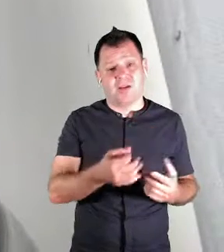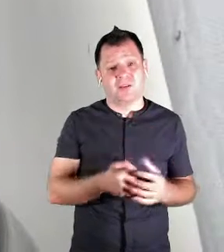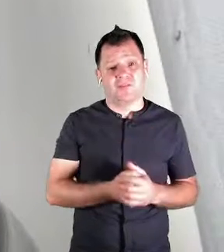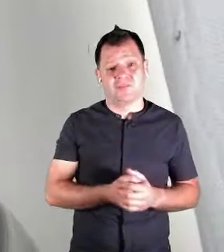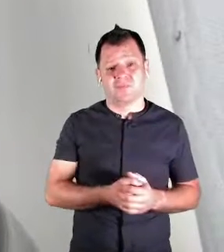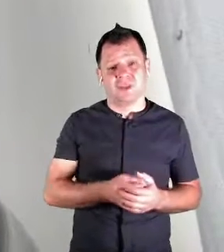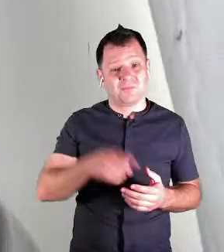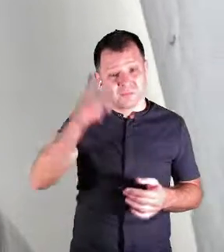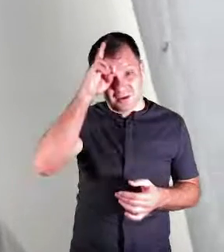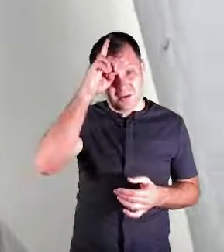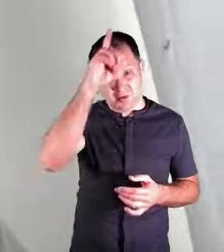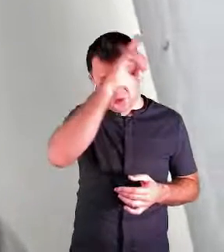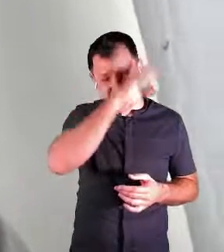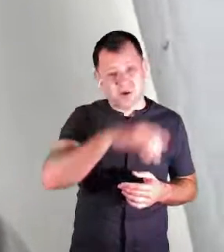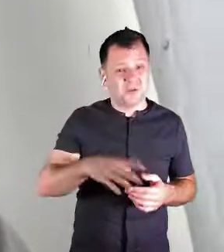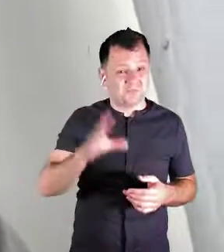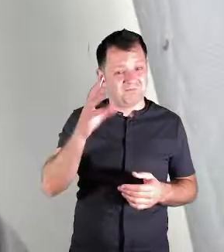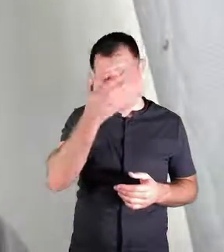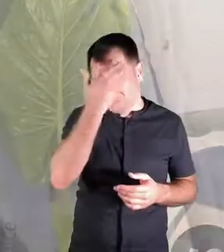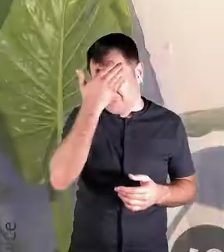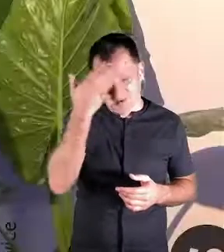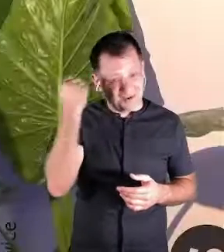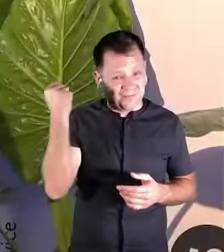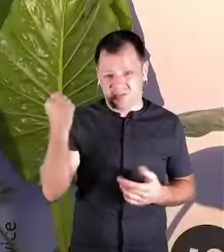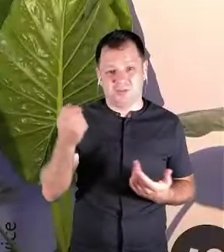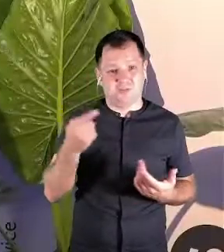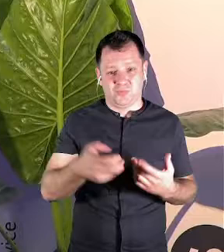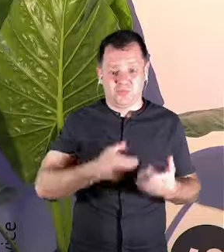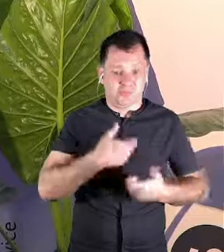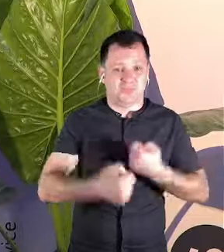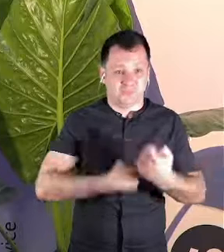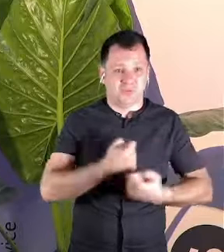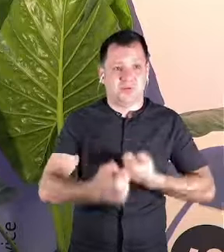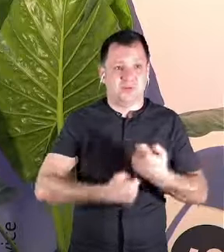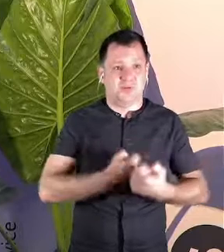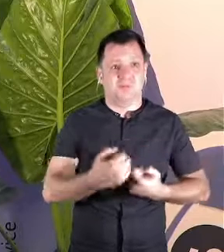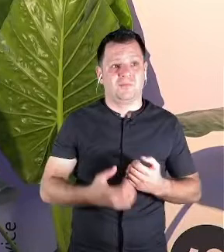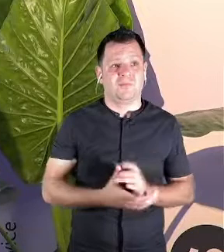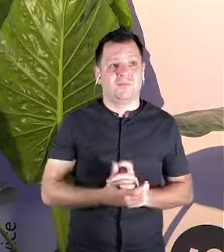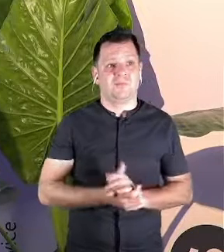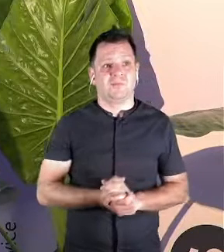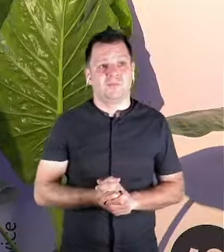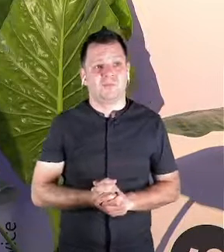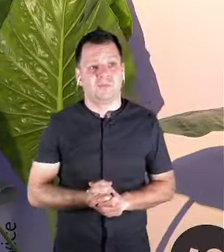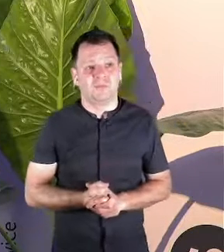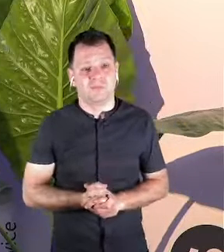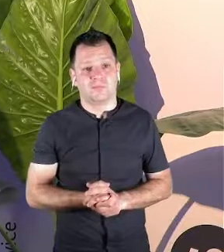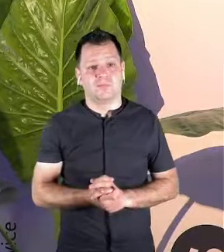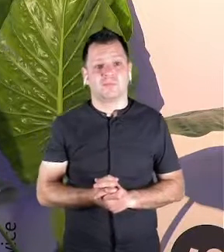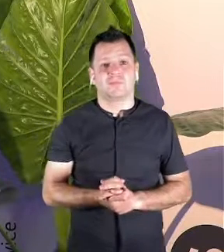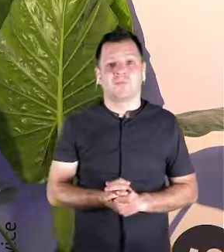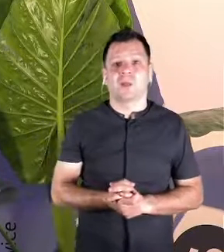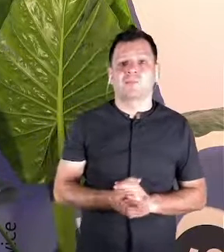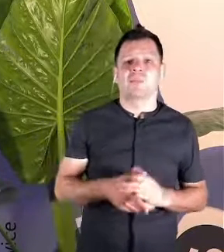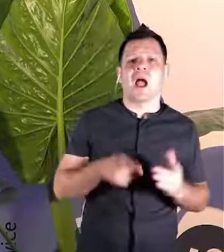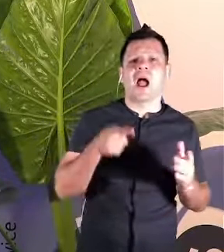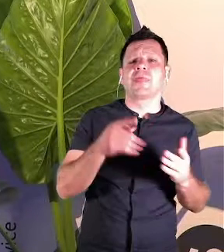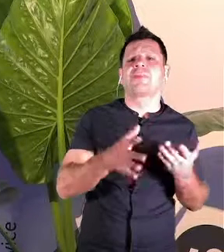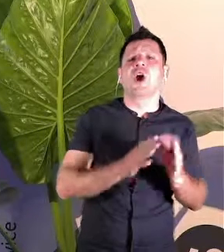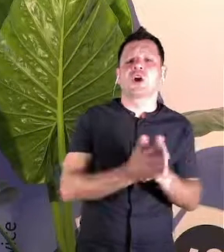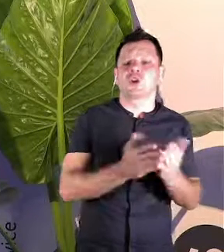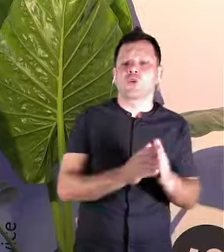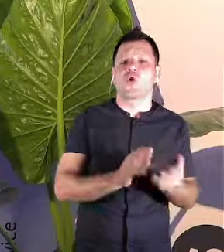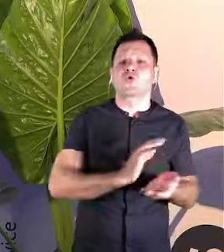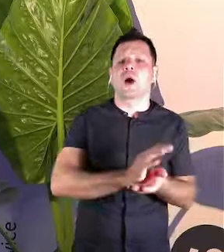on in a big way, no. So what were the voices after you published your book in Sweden? Have you heard some